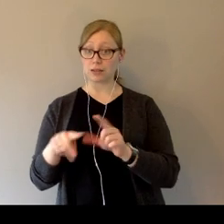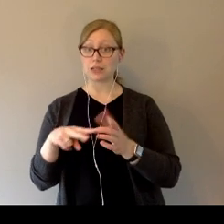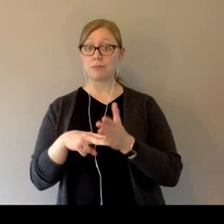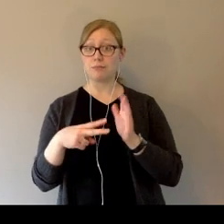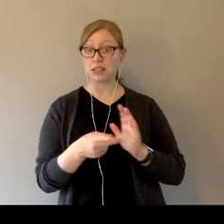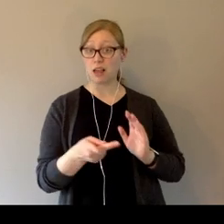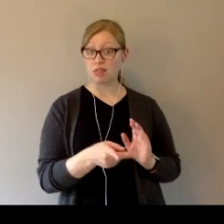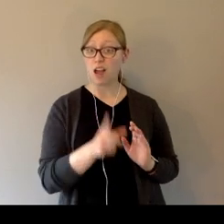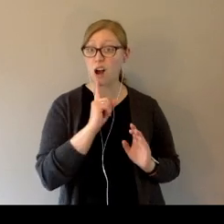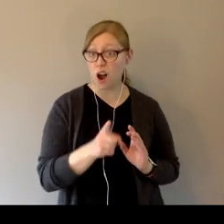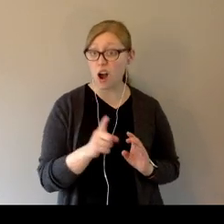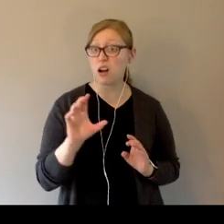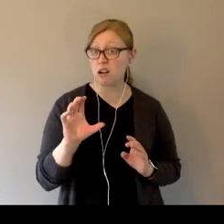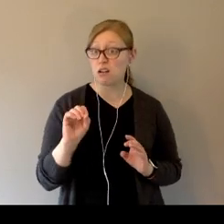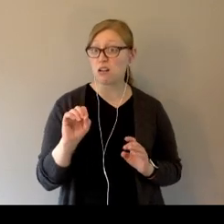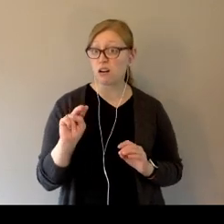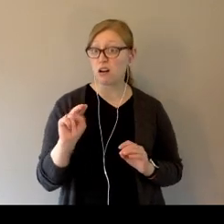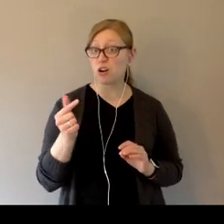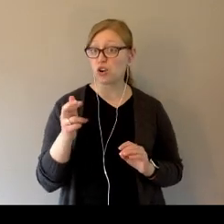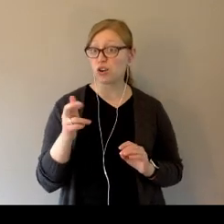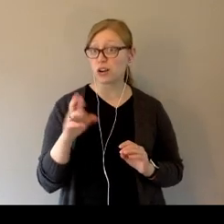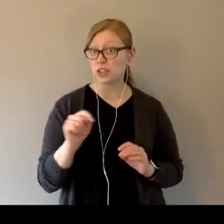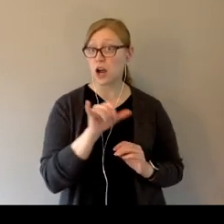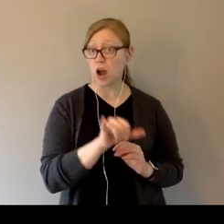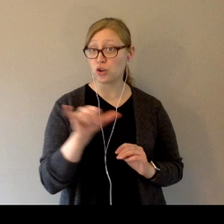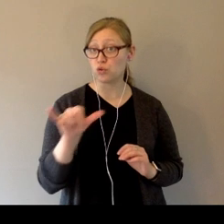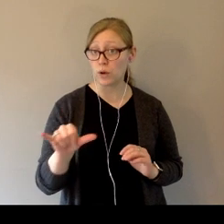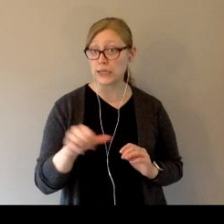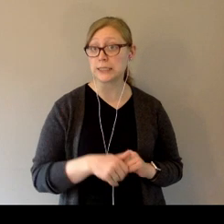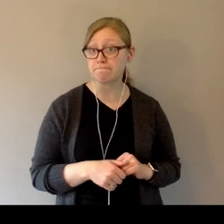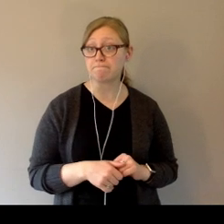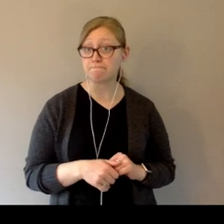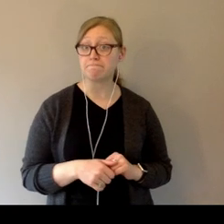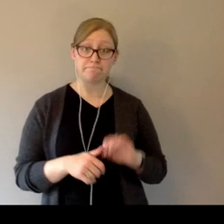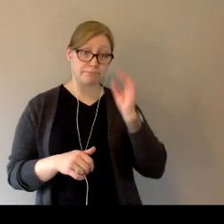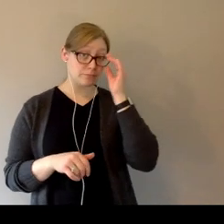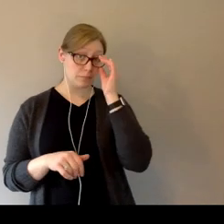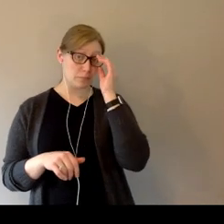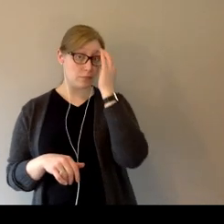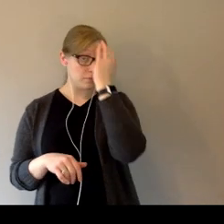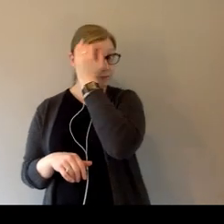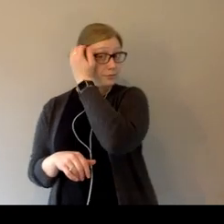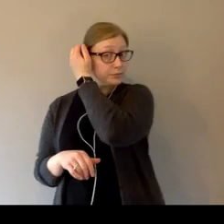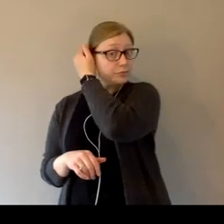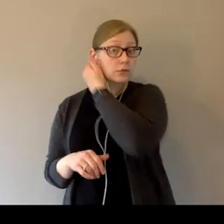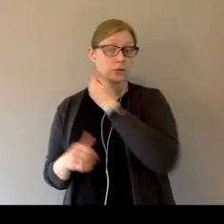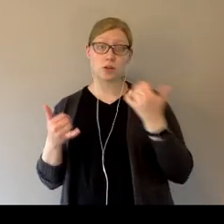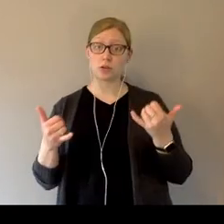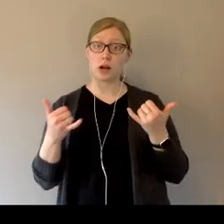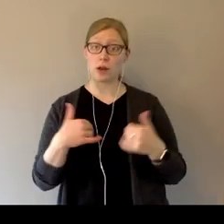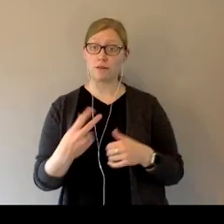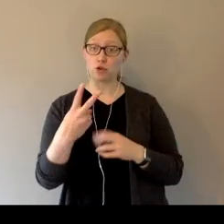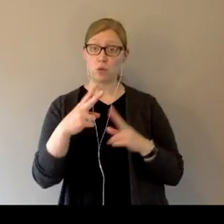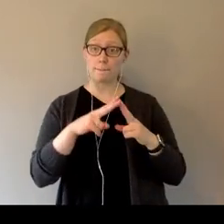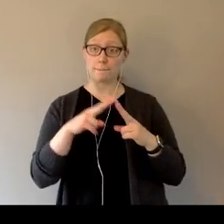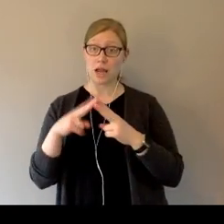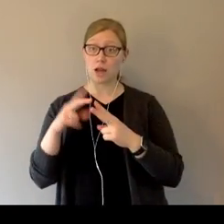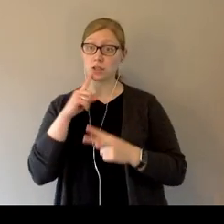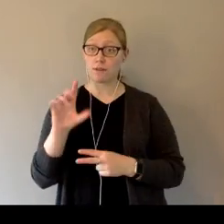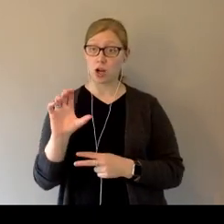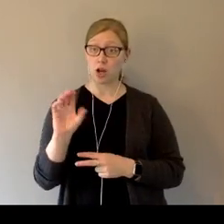two pairs of parallel lines. Or two pairs rather of congruent angles. So we know